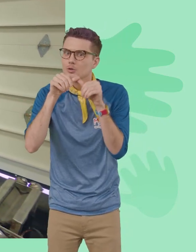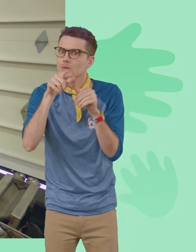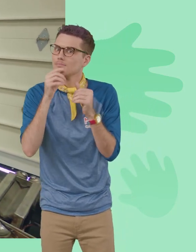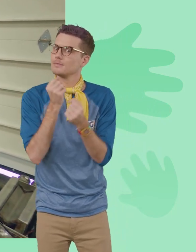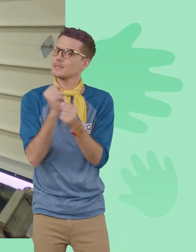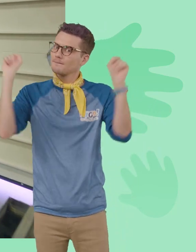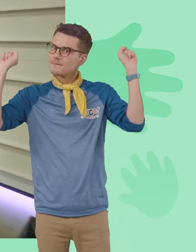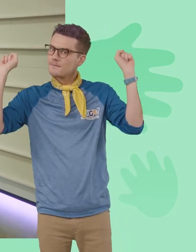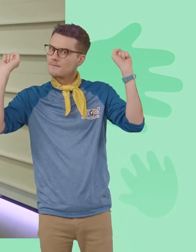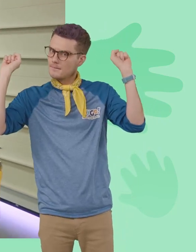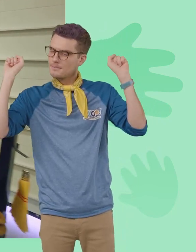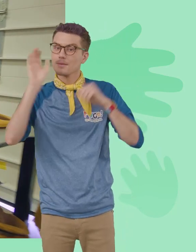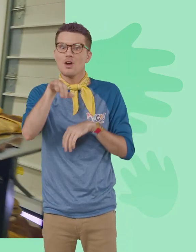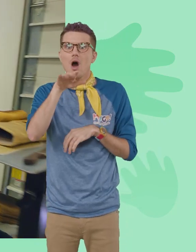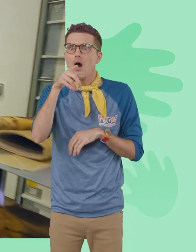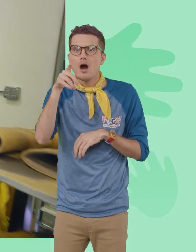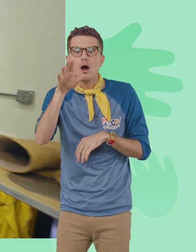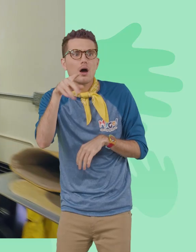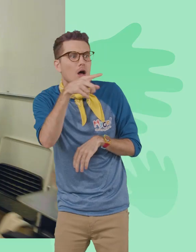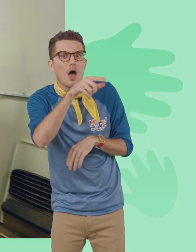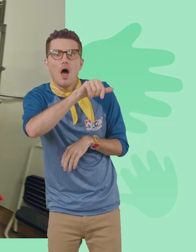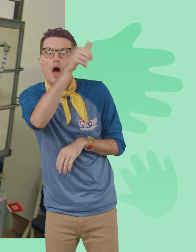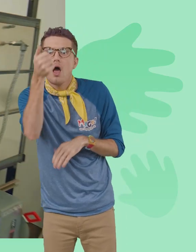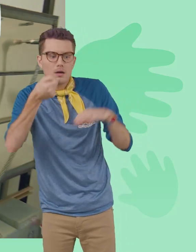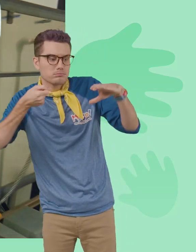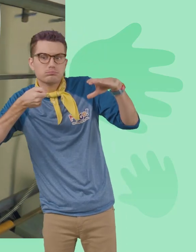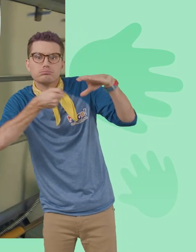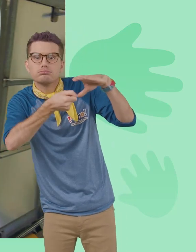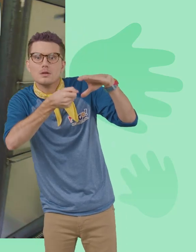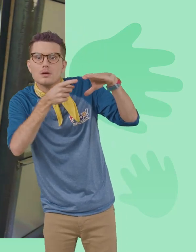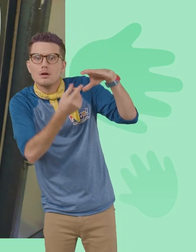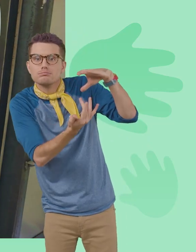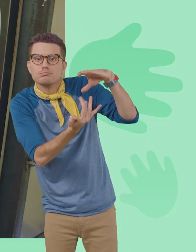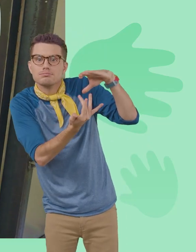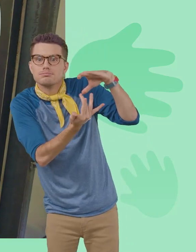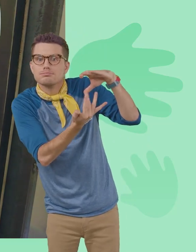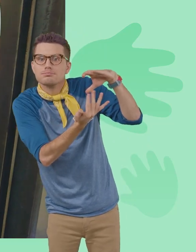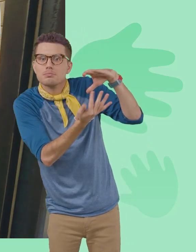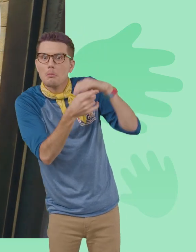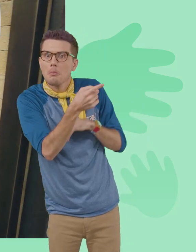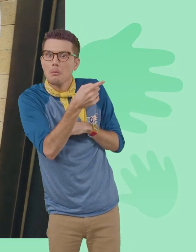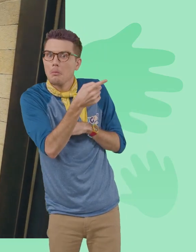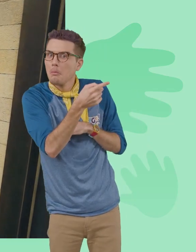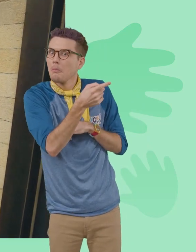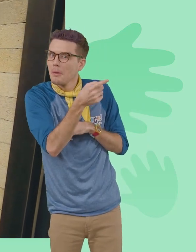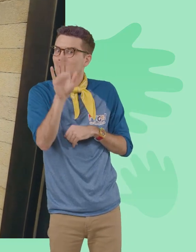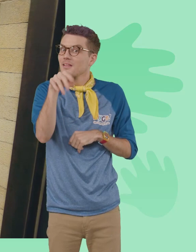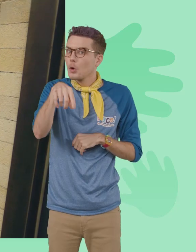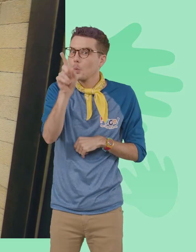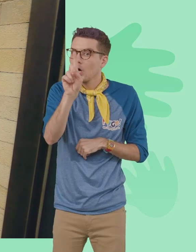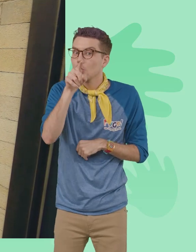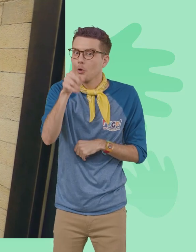that keeps you nice and safe. Oh, another oven. This is where you put the finished glass to cool down